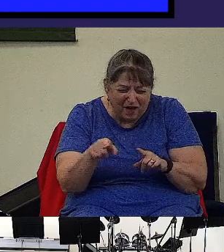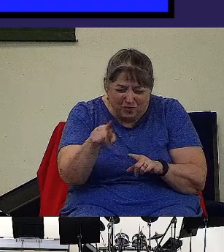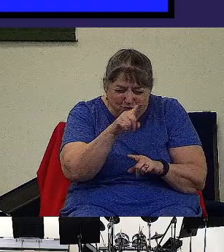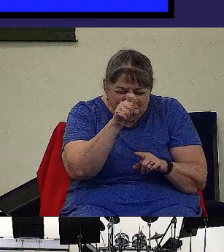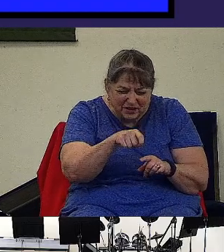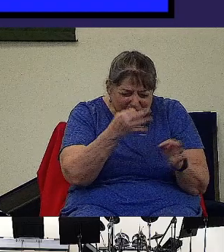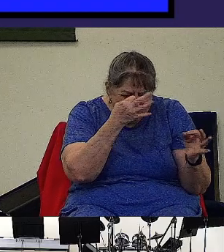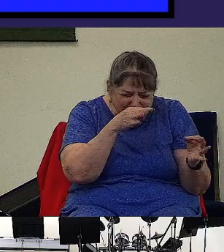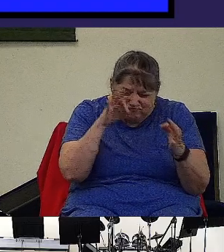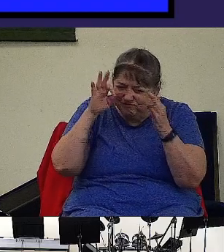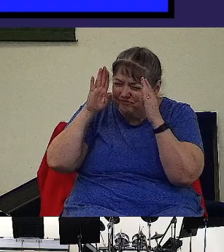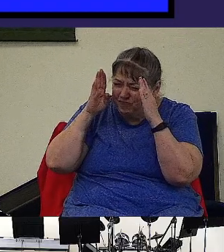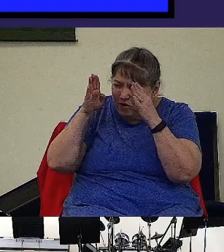you father for your grace in jesus name amen